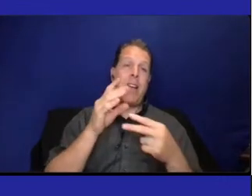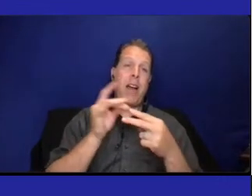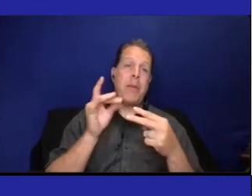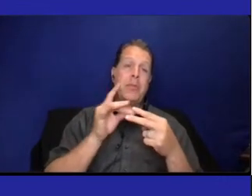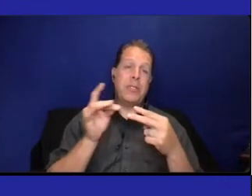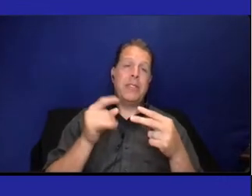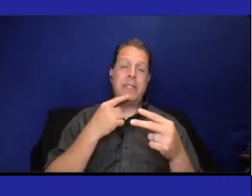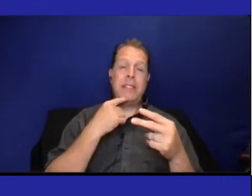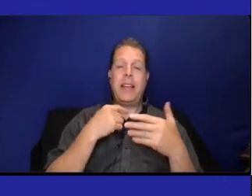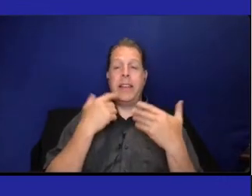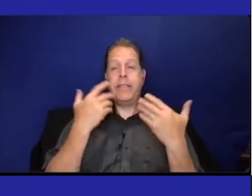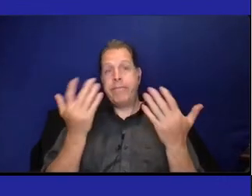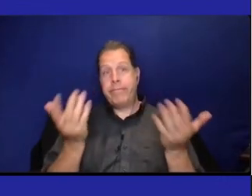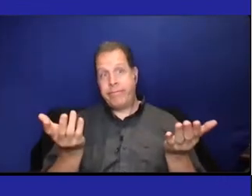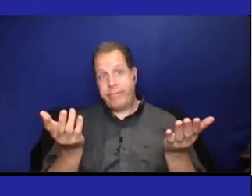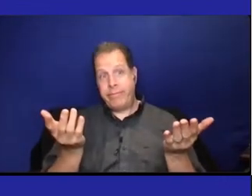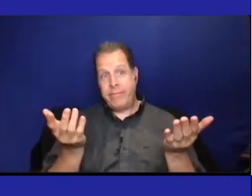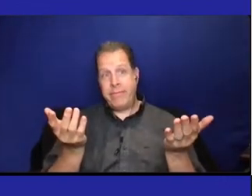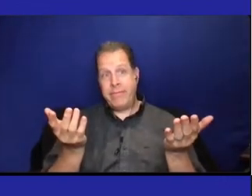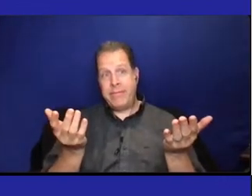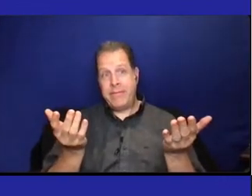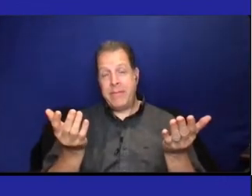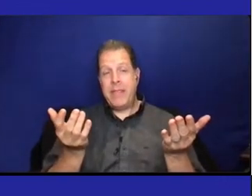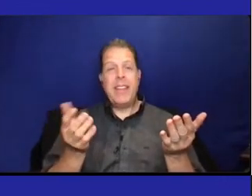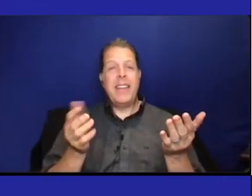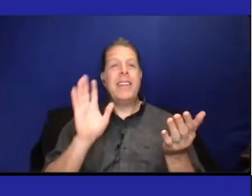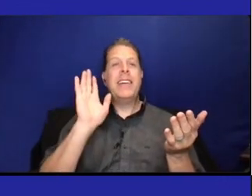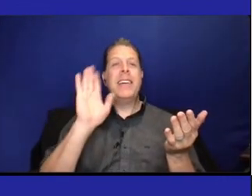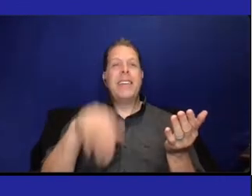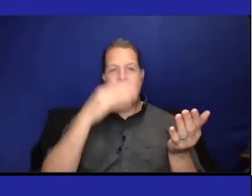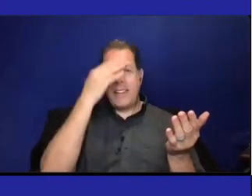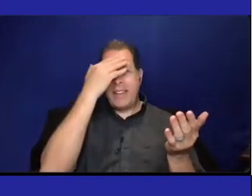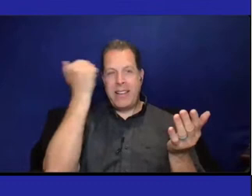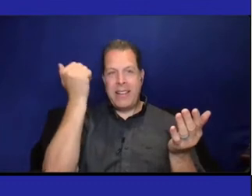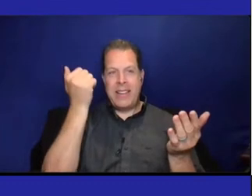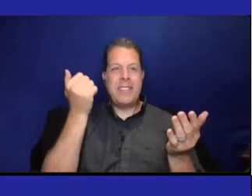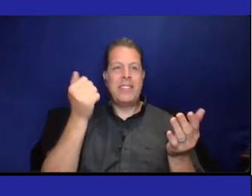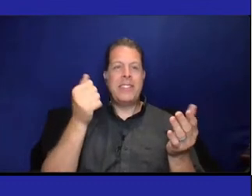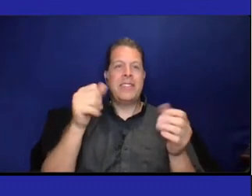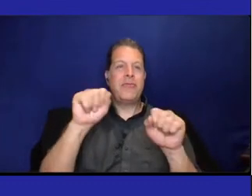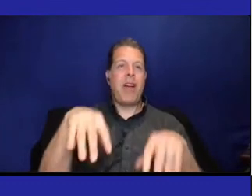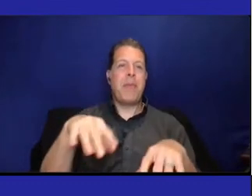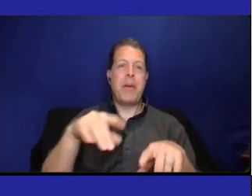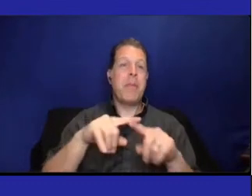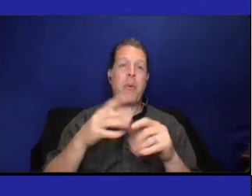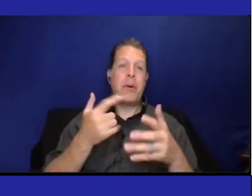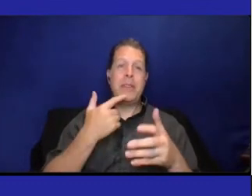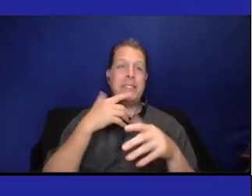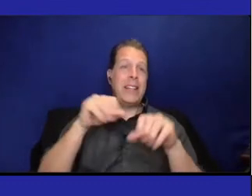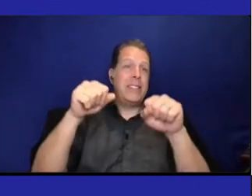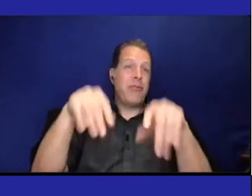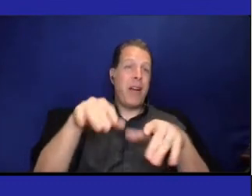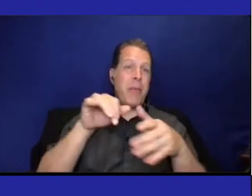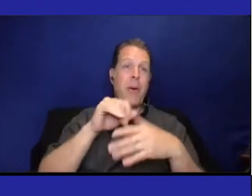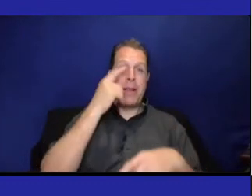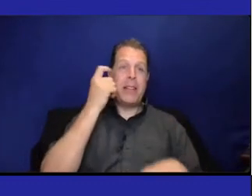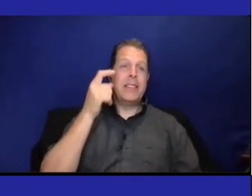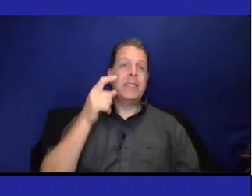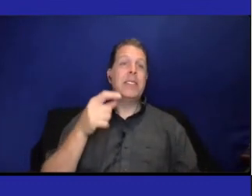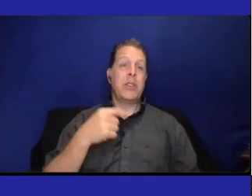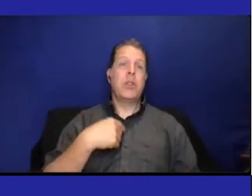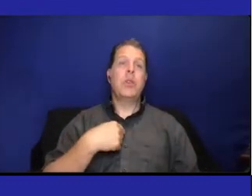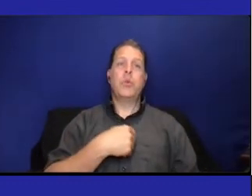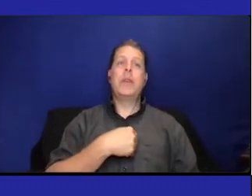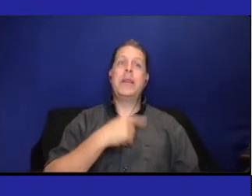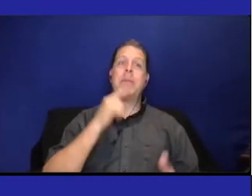know, never mind. But we don't want to say never mind because we deeply believe in the